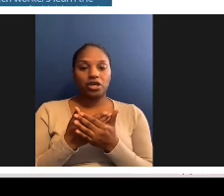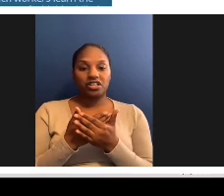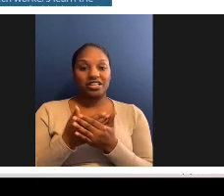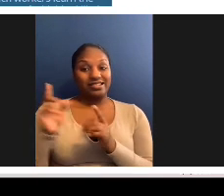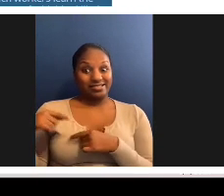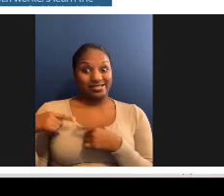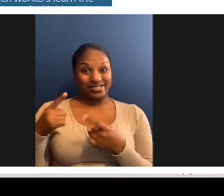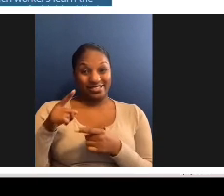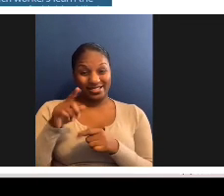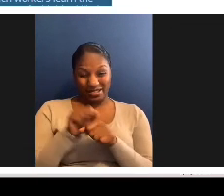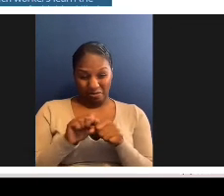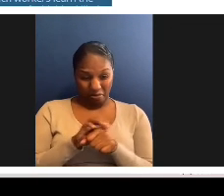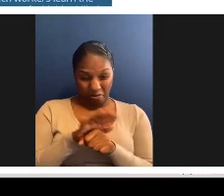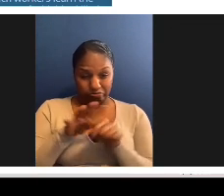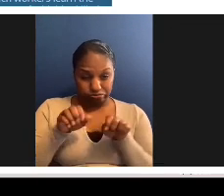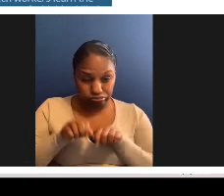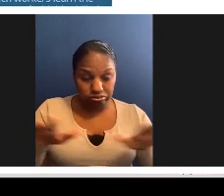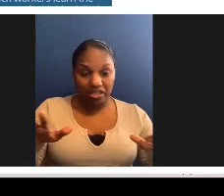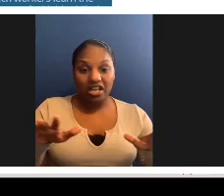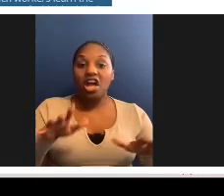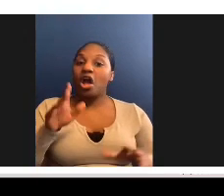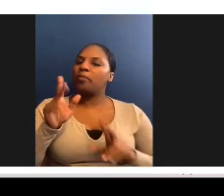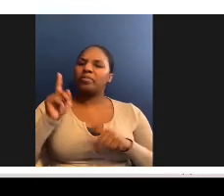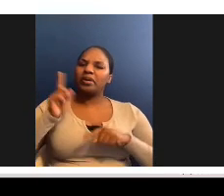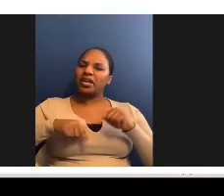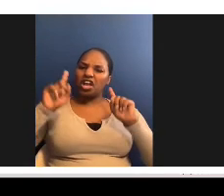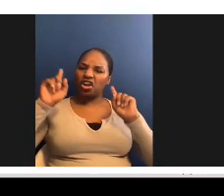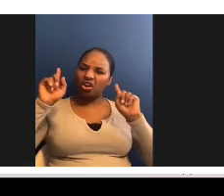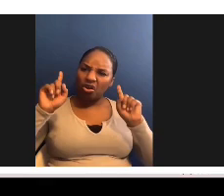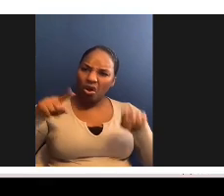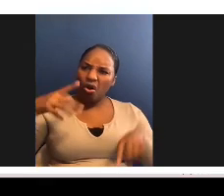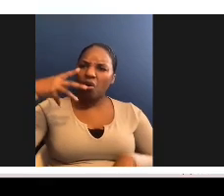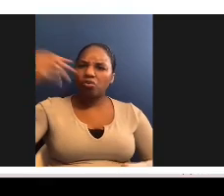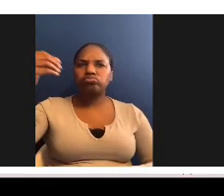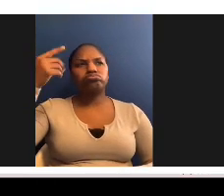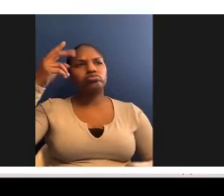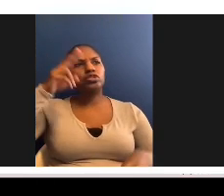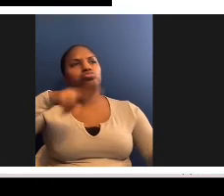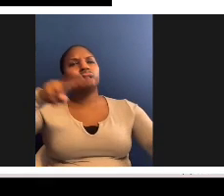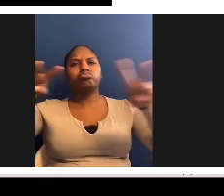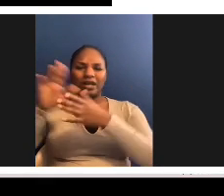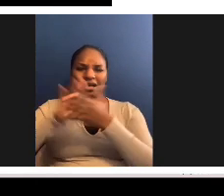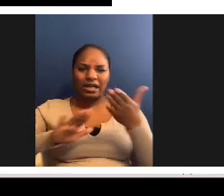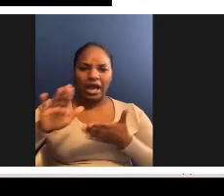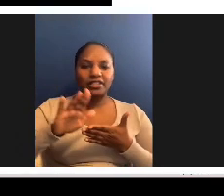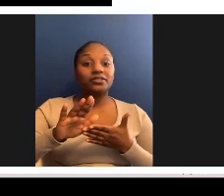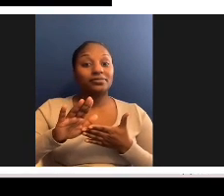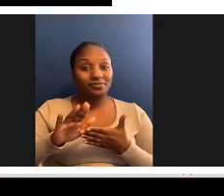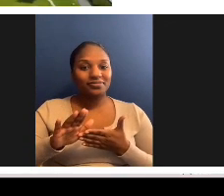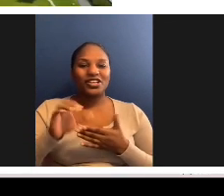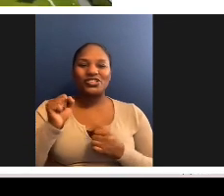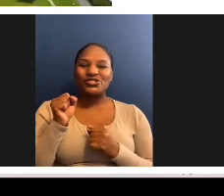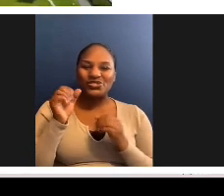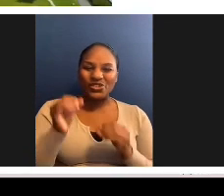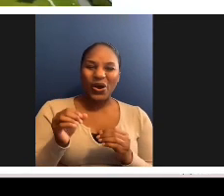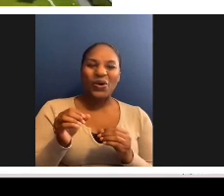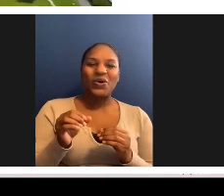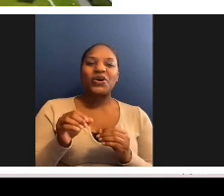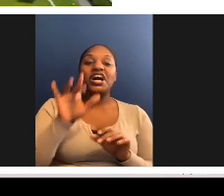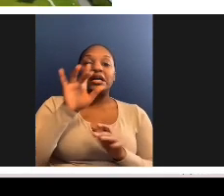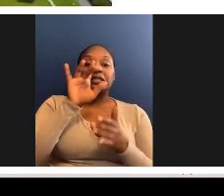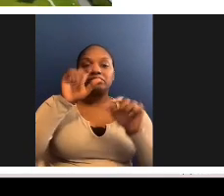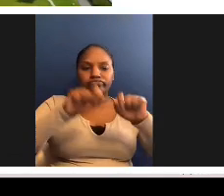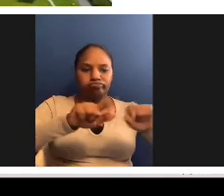out and go on tours for colleges. So if we click there, these are the colleges in West Virginia that have sent